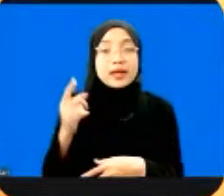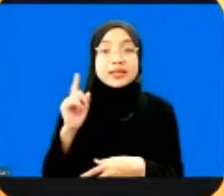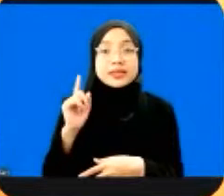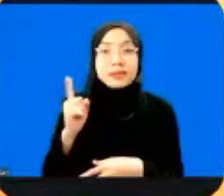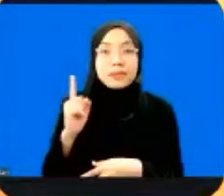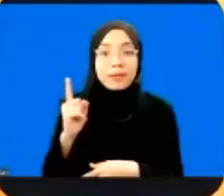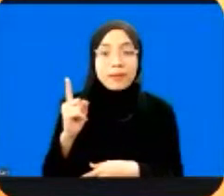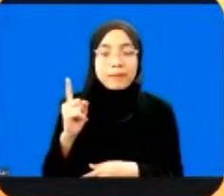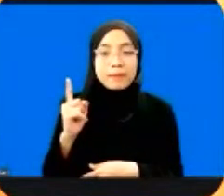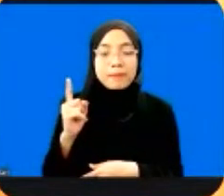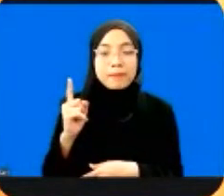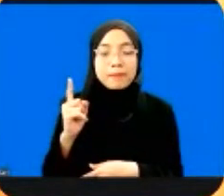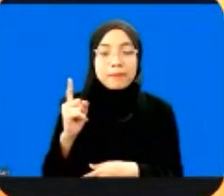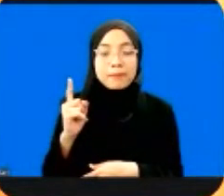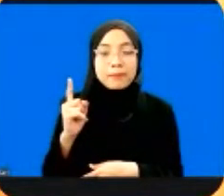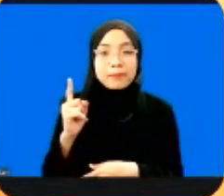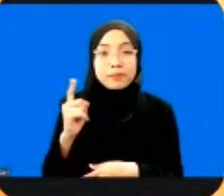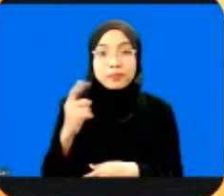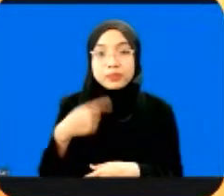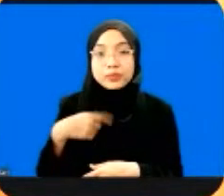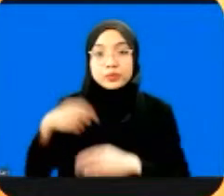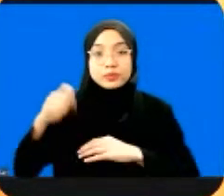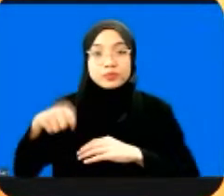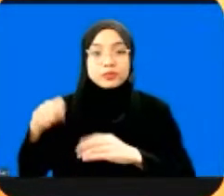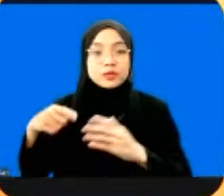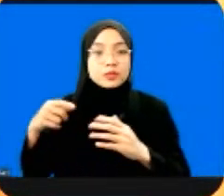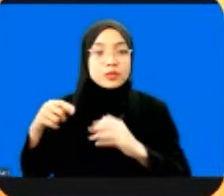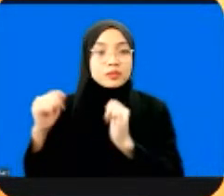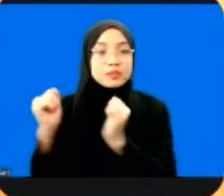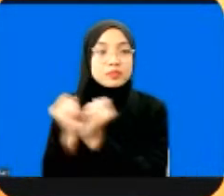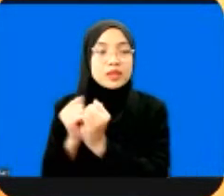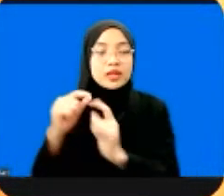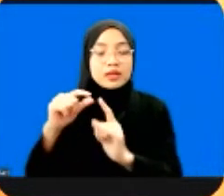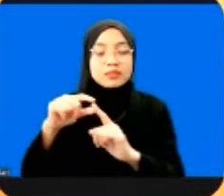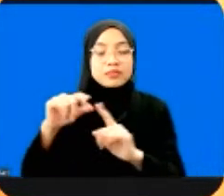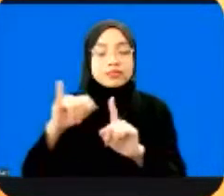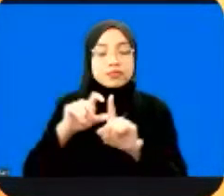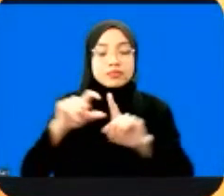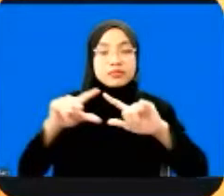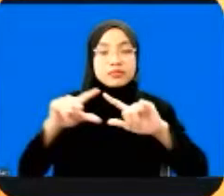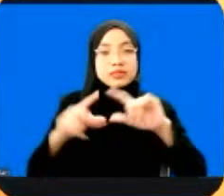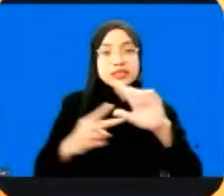criminal punishment itself will